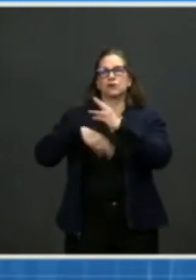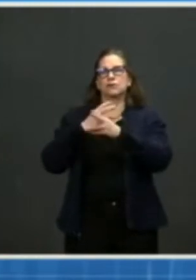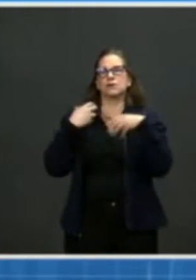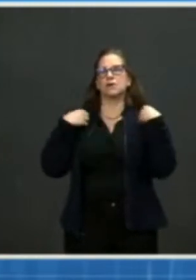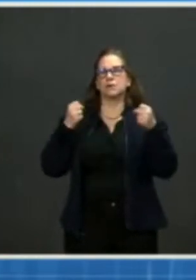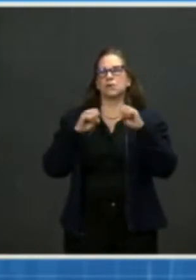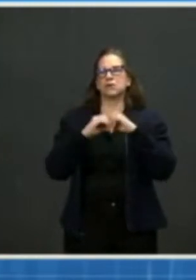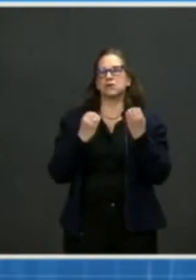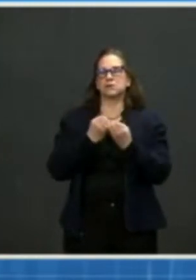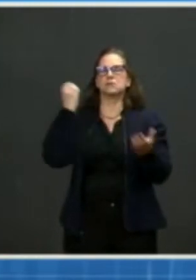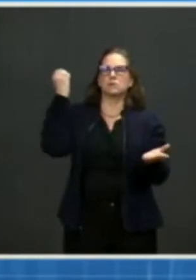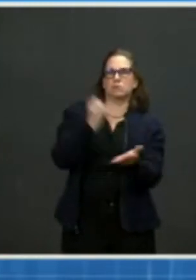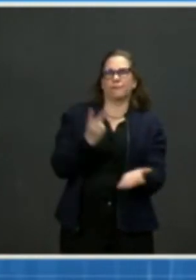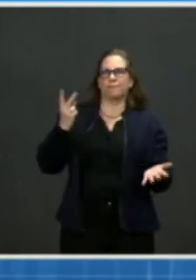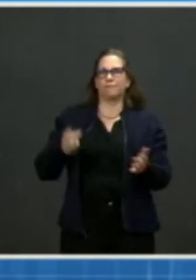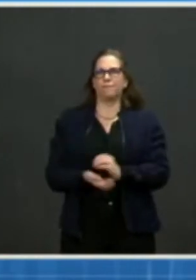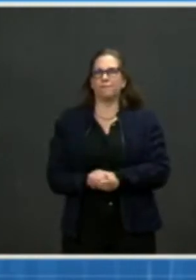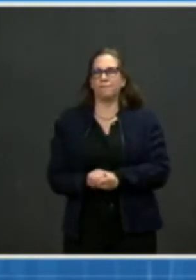questions, please.